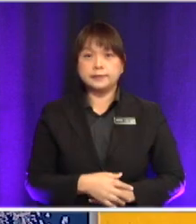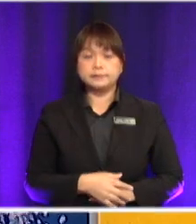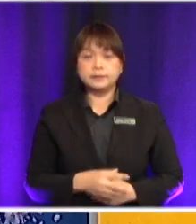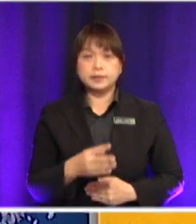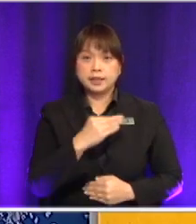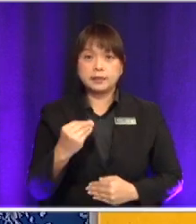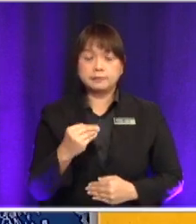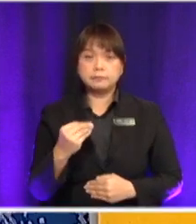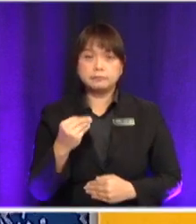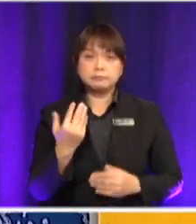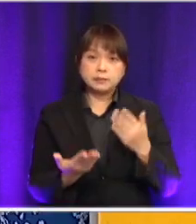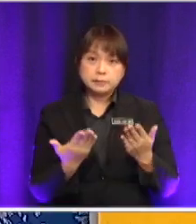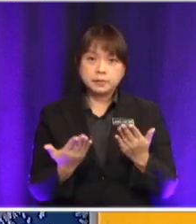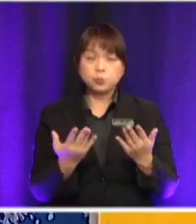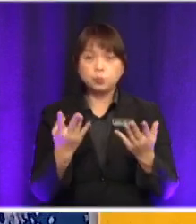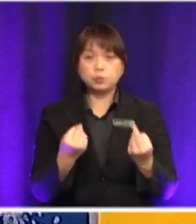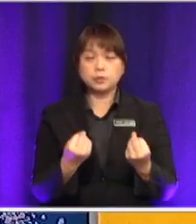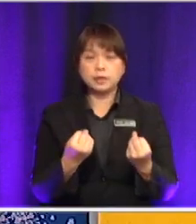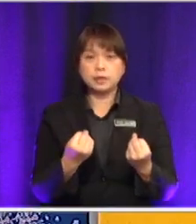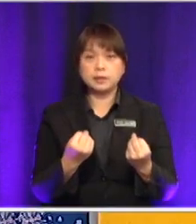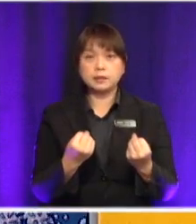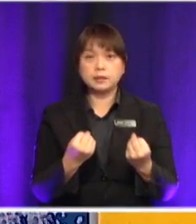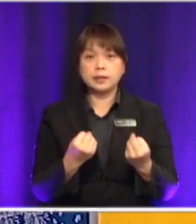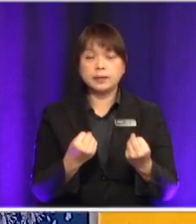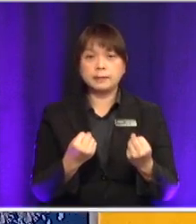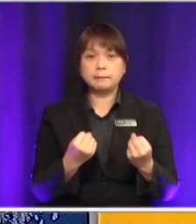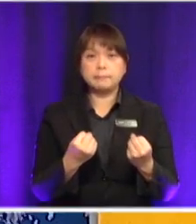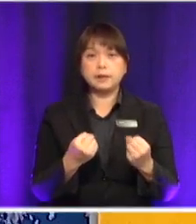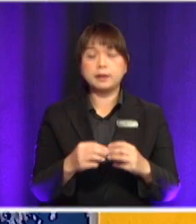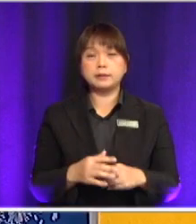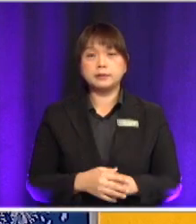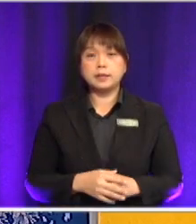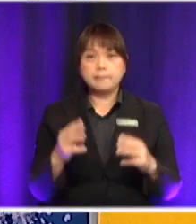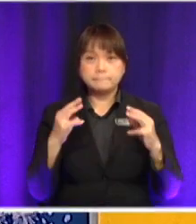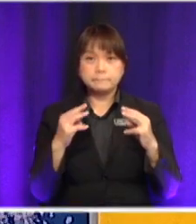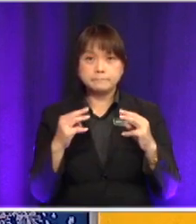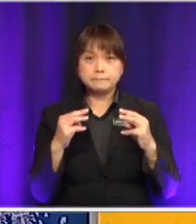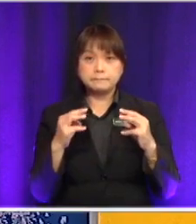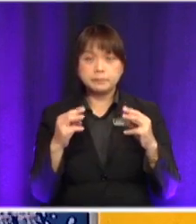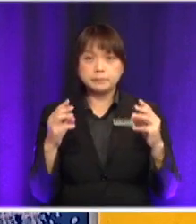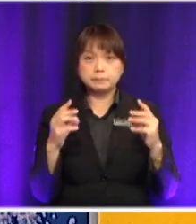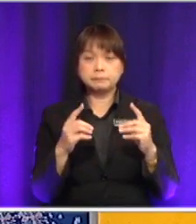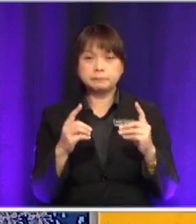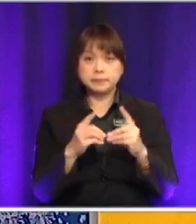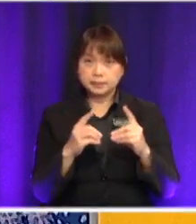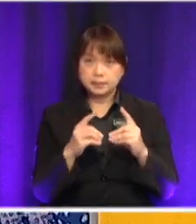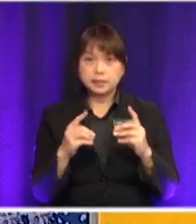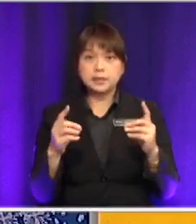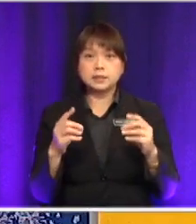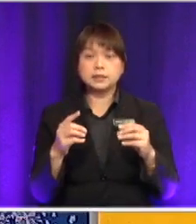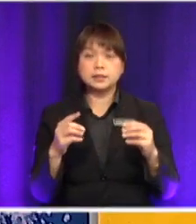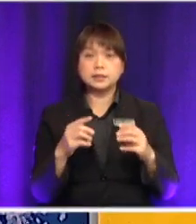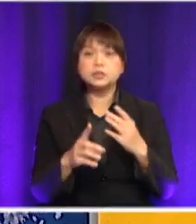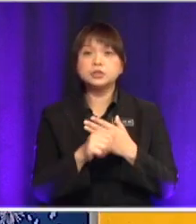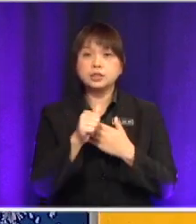dangerous person and you want to be safe, you Yes. can switch on your recording, like what recording app, like what Alicia said just now, and record